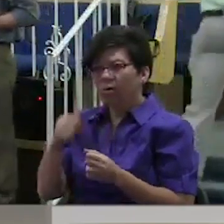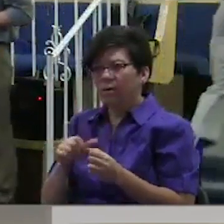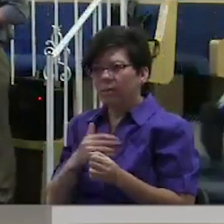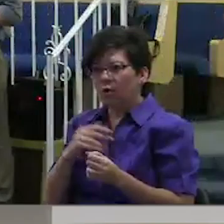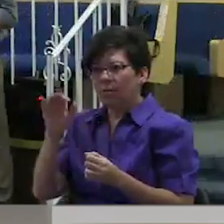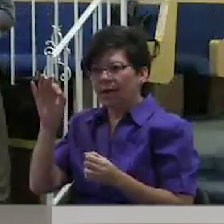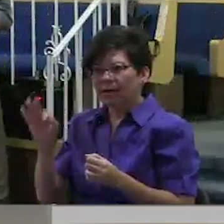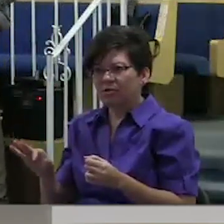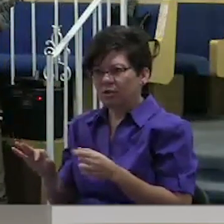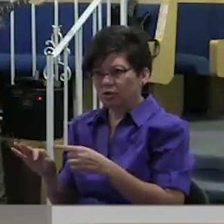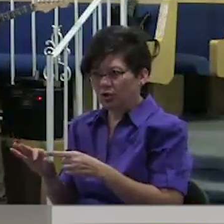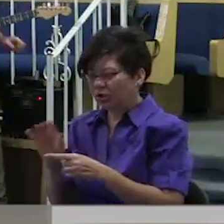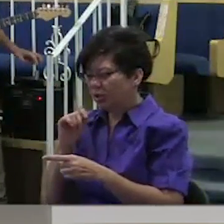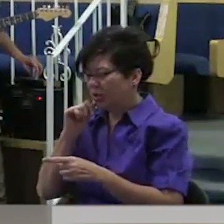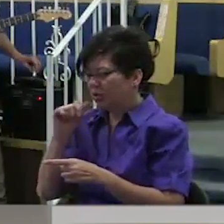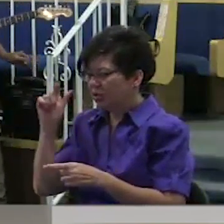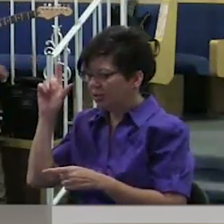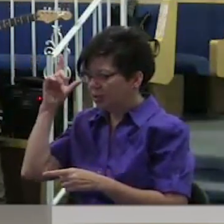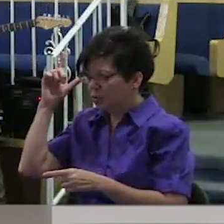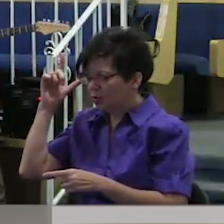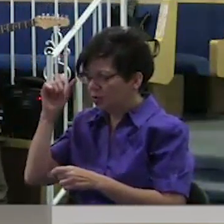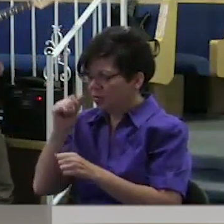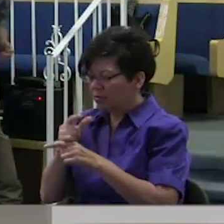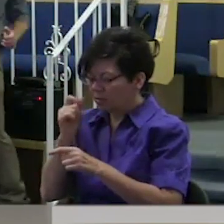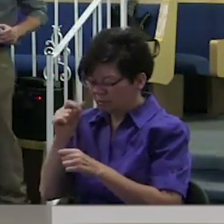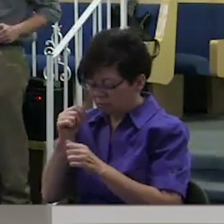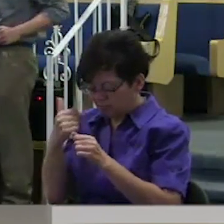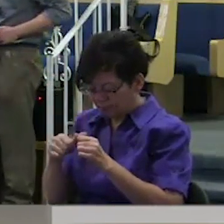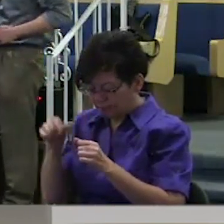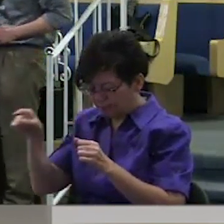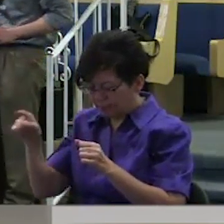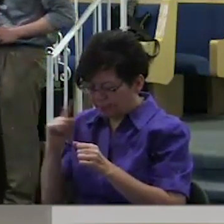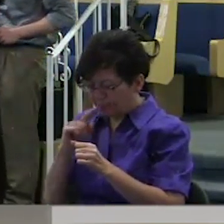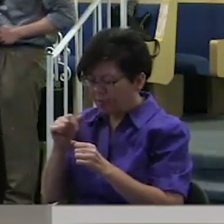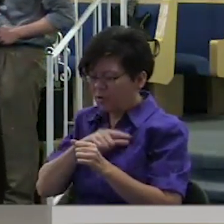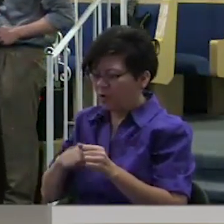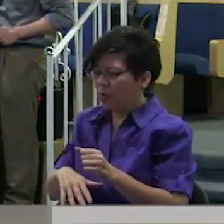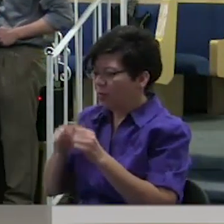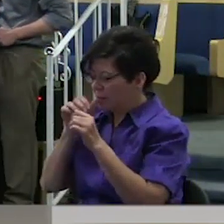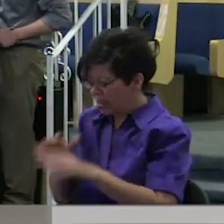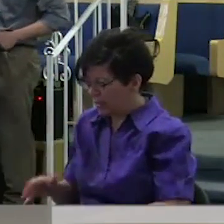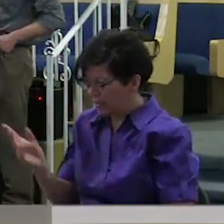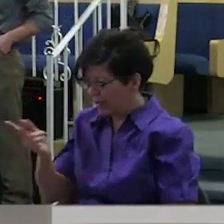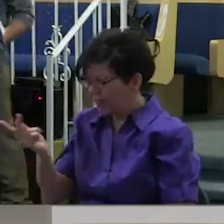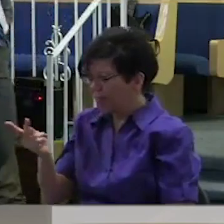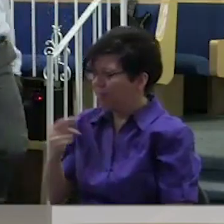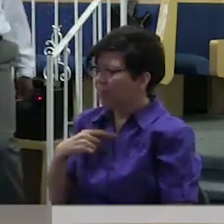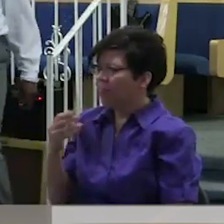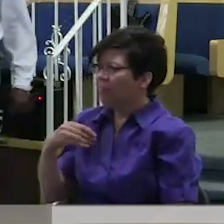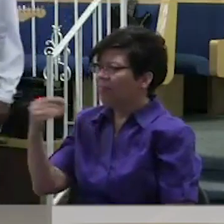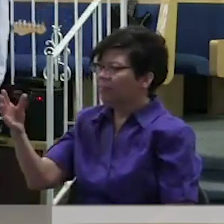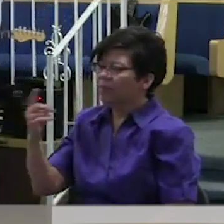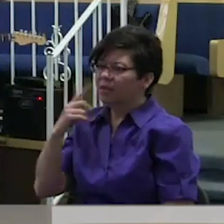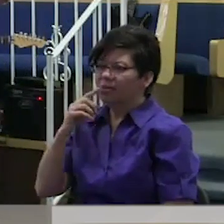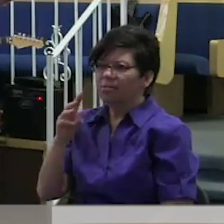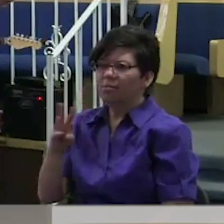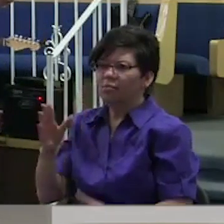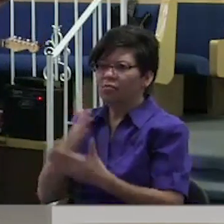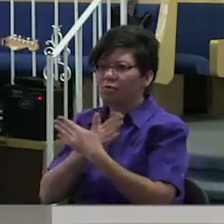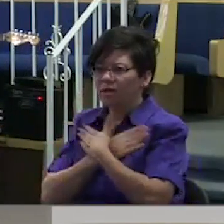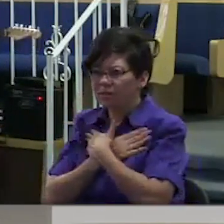his vacation, him and our first lady. Amen. That the Lord may bless them. Amen. And give them that well-needed